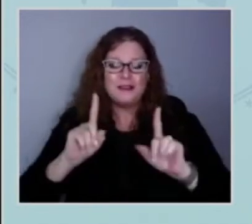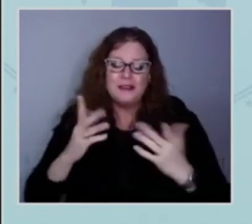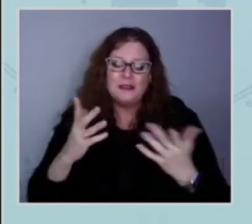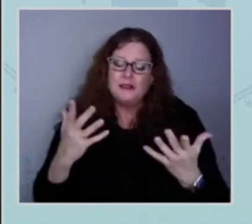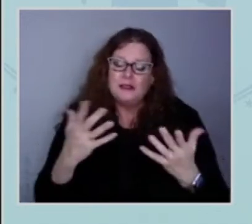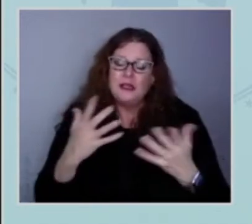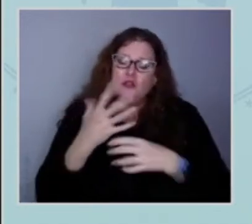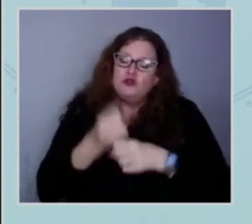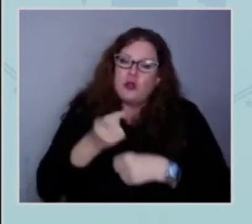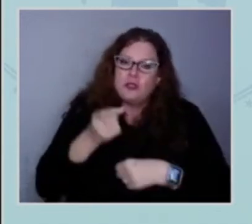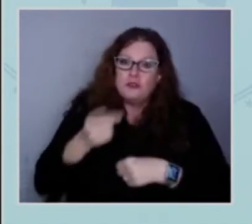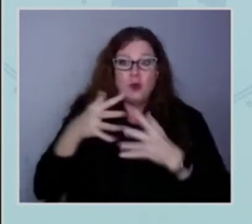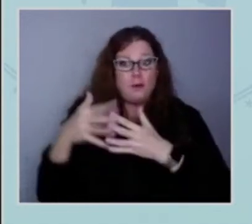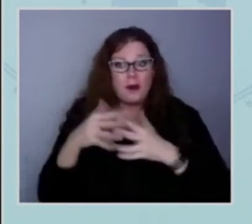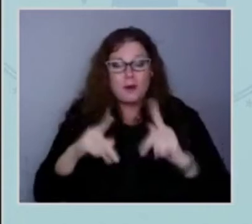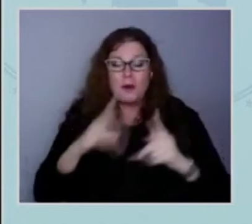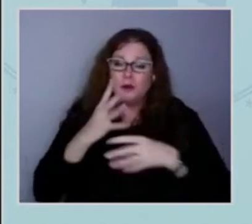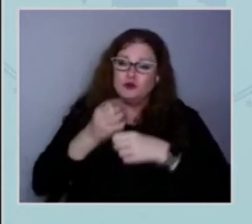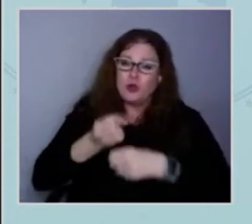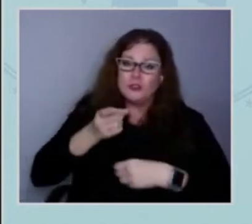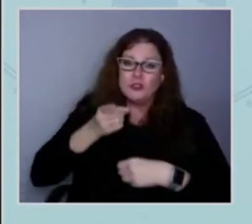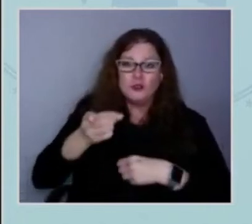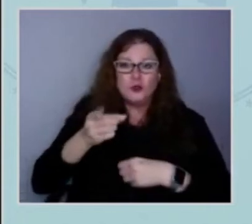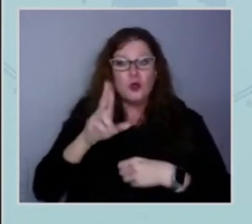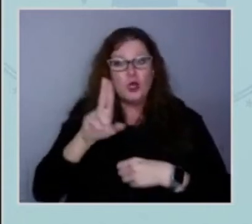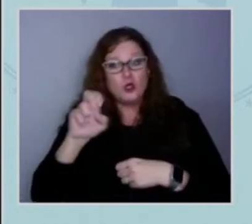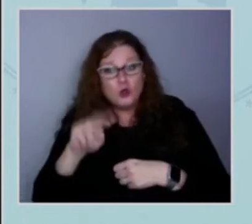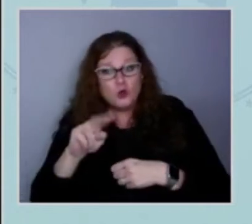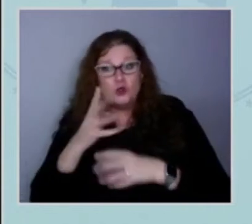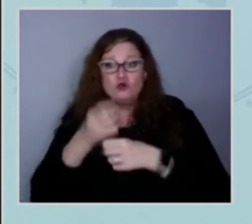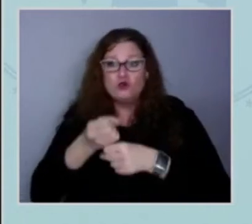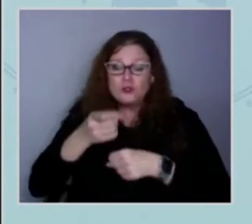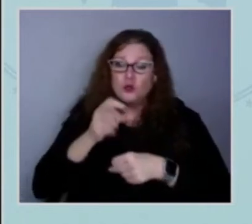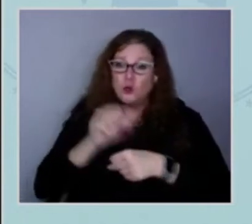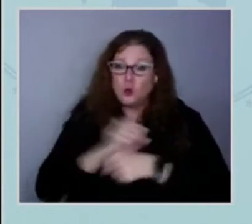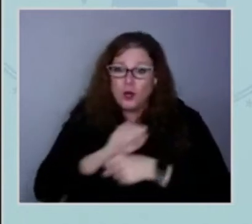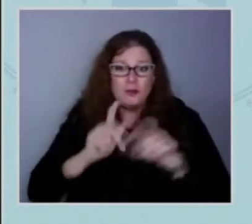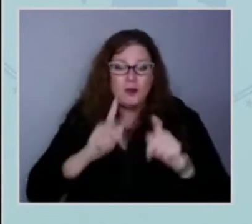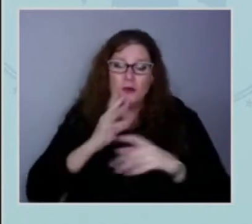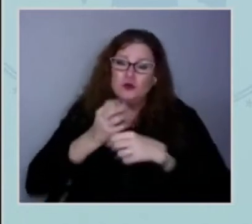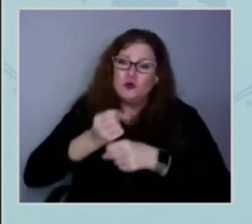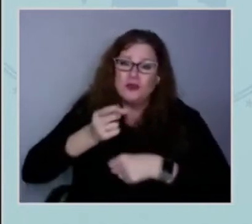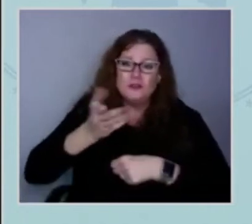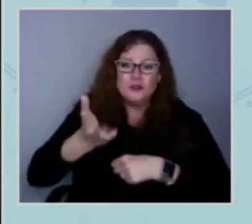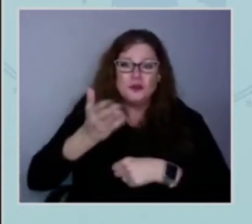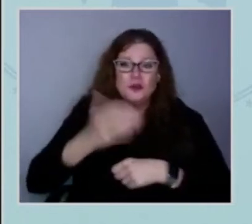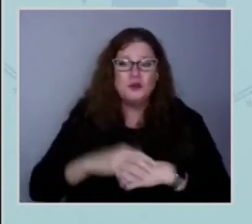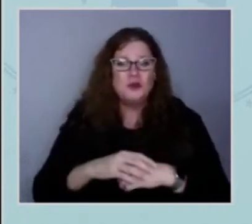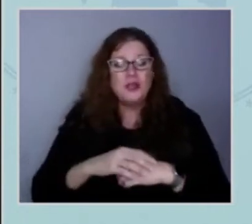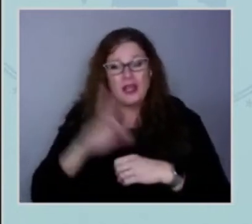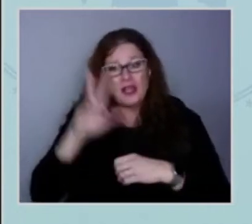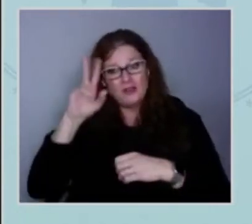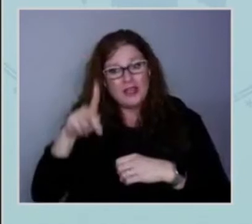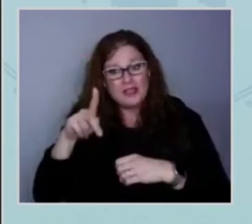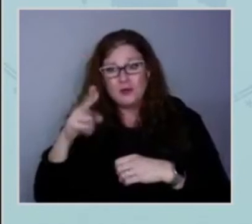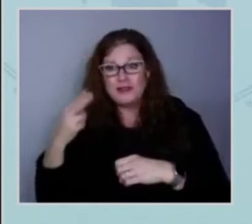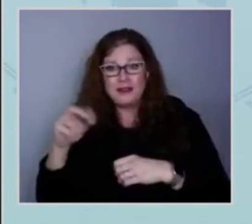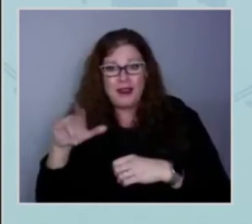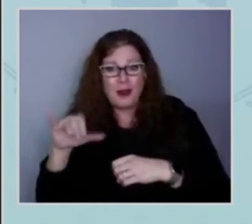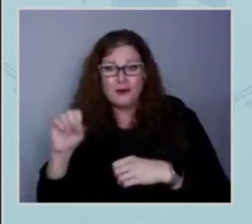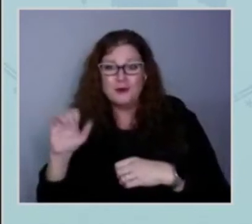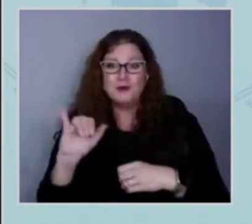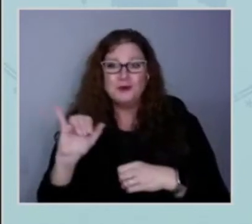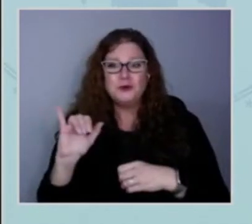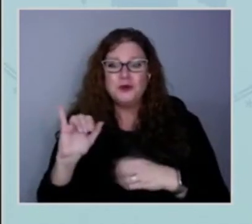your election within a good time, but we trust you. The American people trust you. Unions trust you. Working